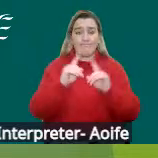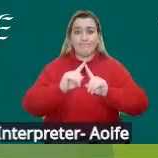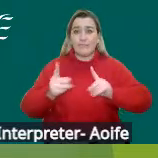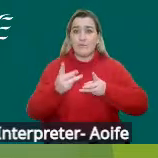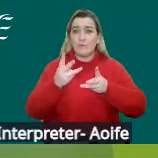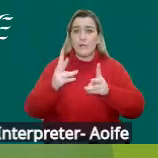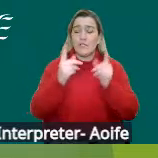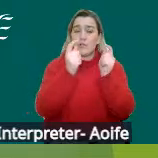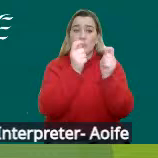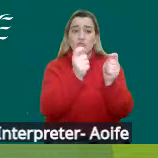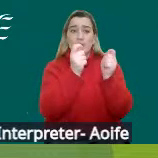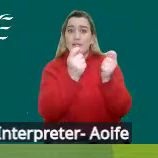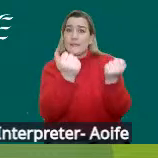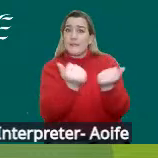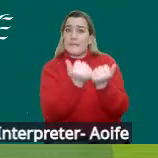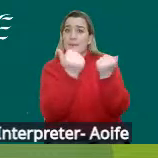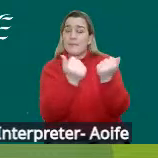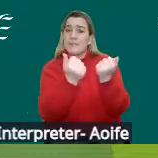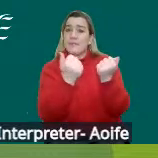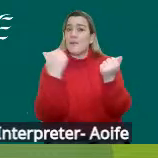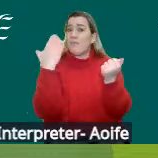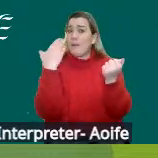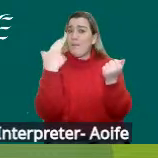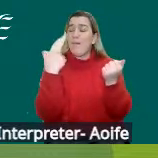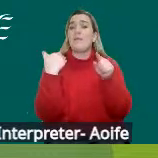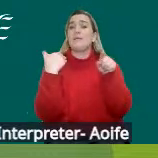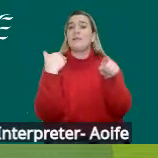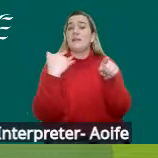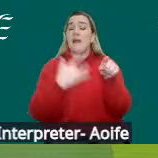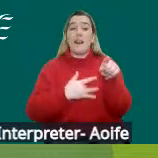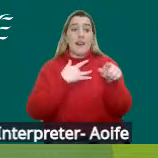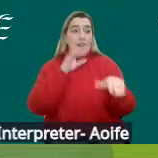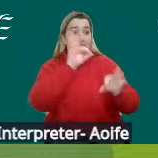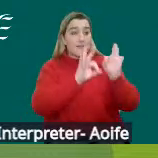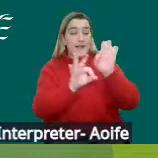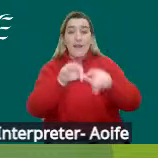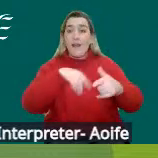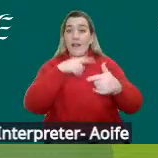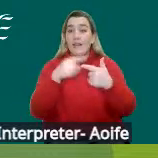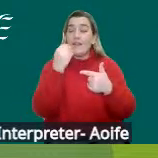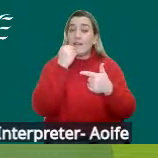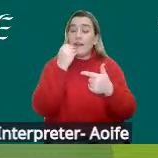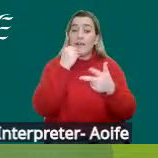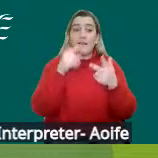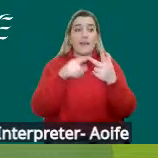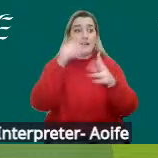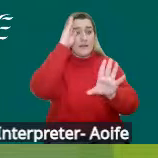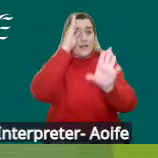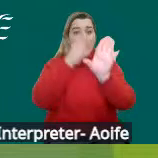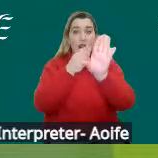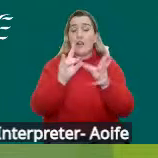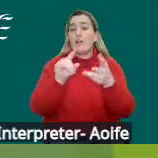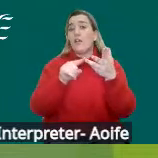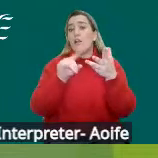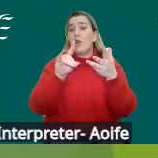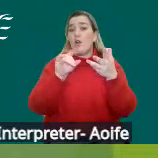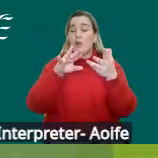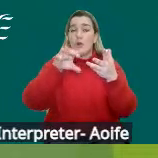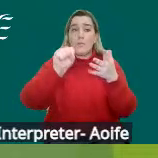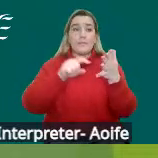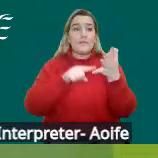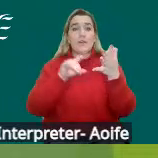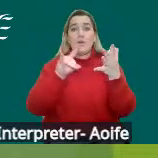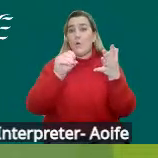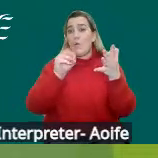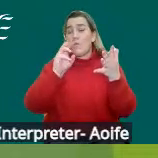of menopause. And we like lifestyle, diet, exercise, psychological therapies, complementary therapies, hormonal and